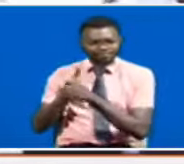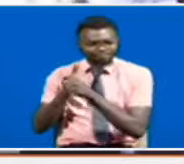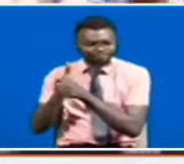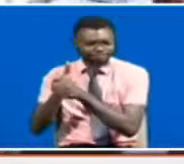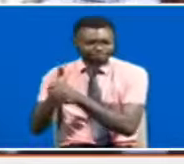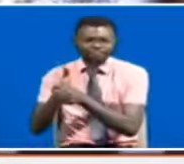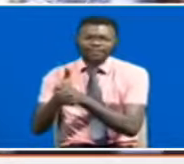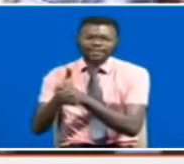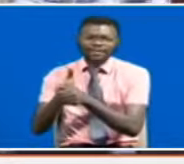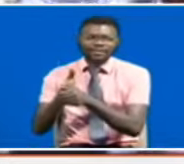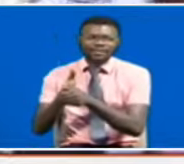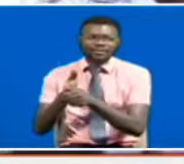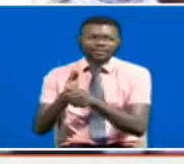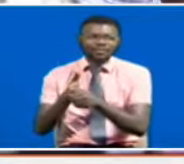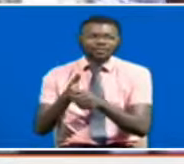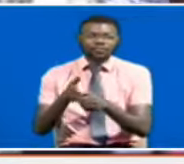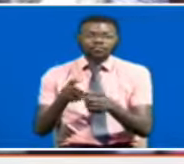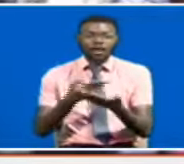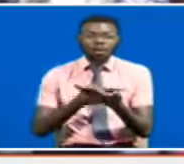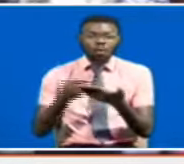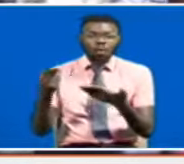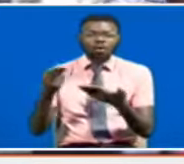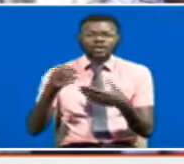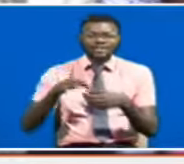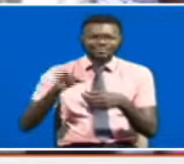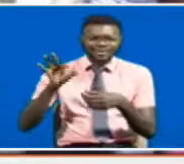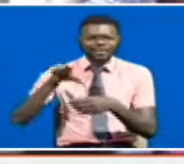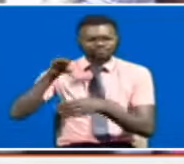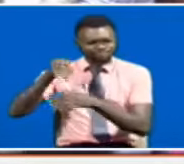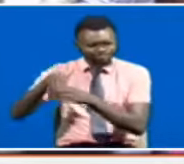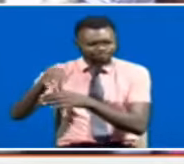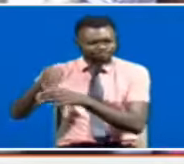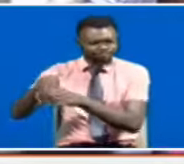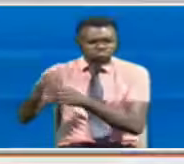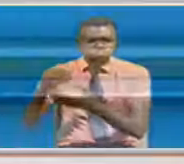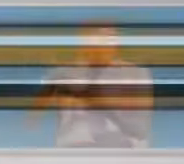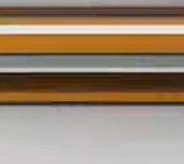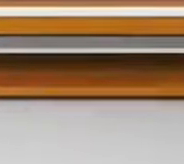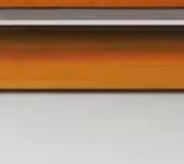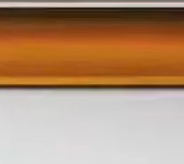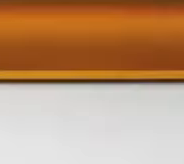need to be guided by the Holy Spirit in all the decisions and whatever they do.